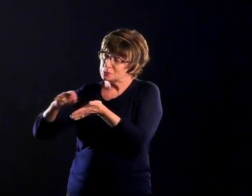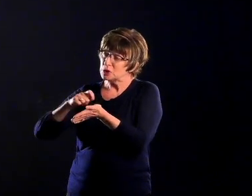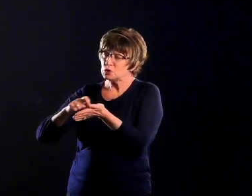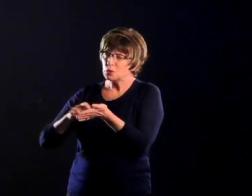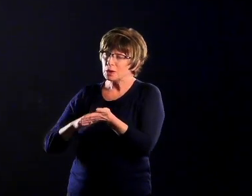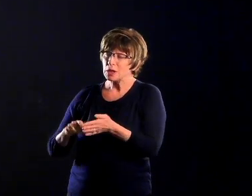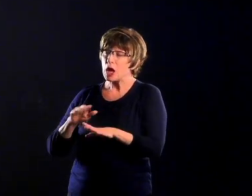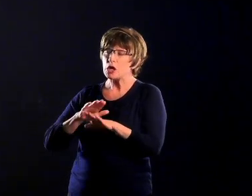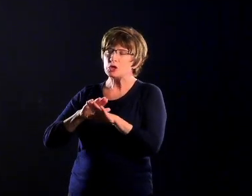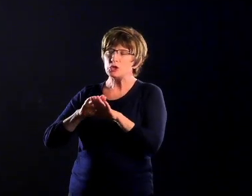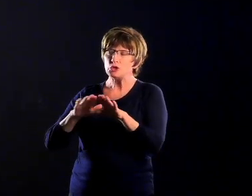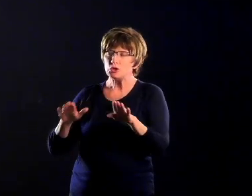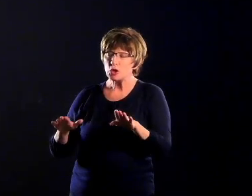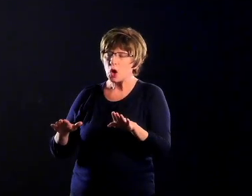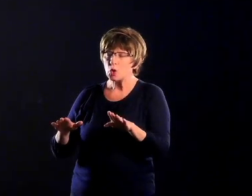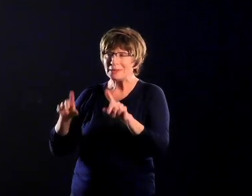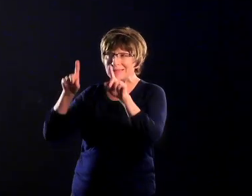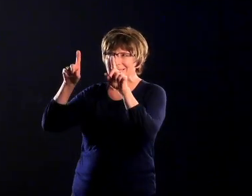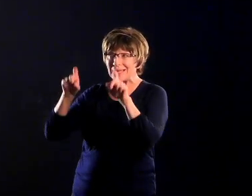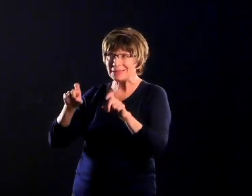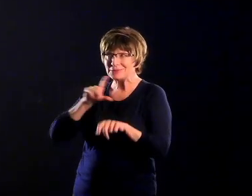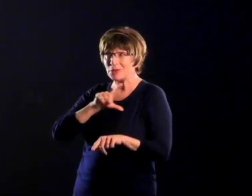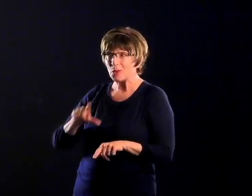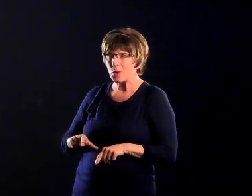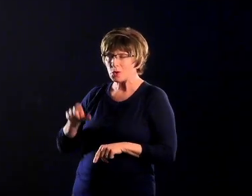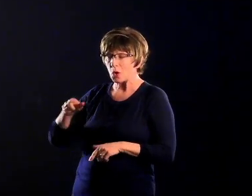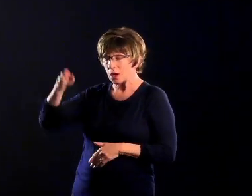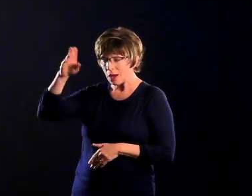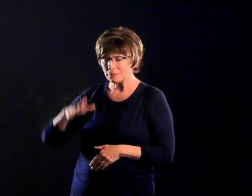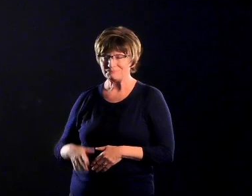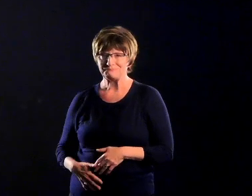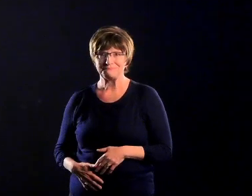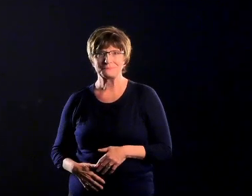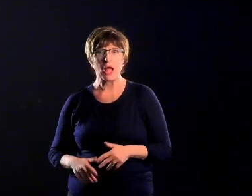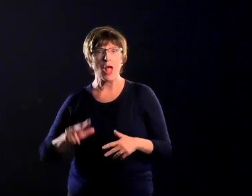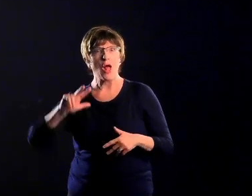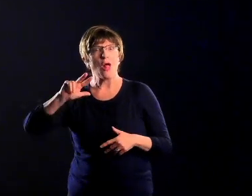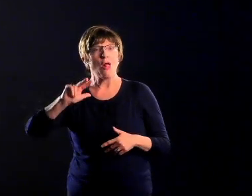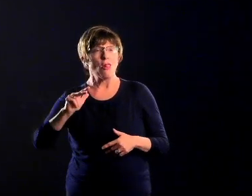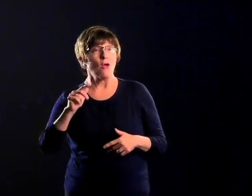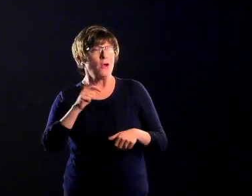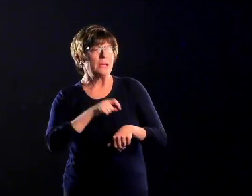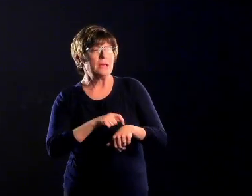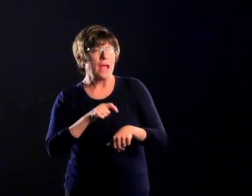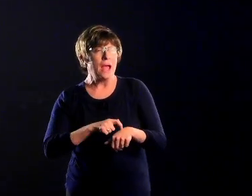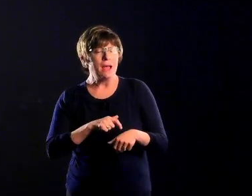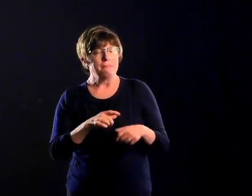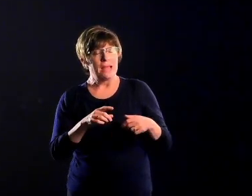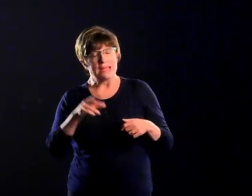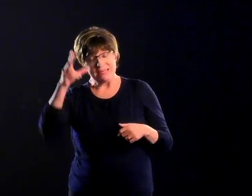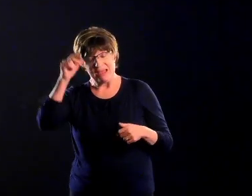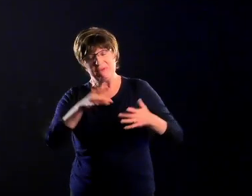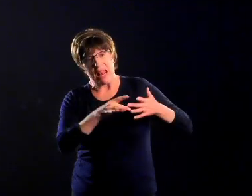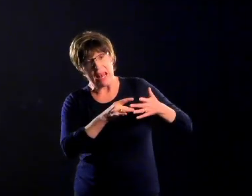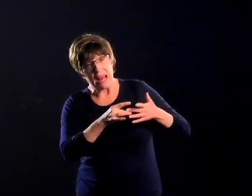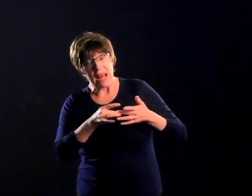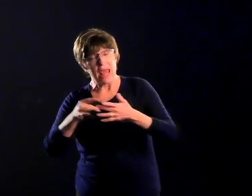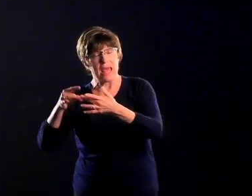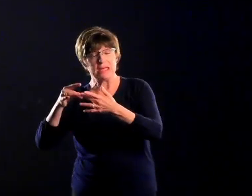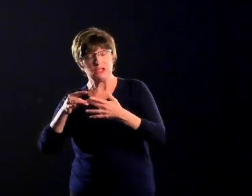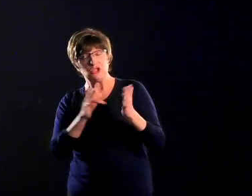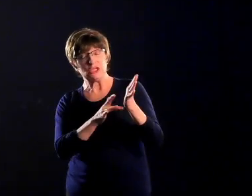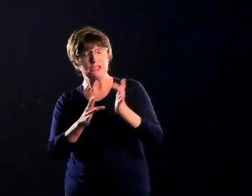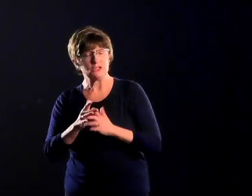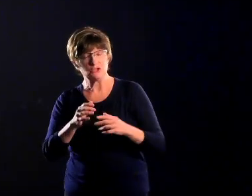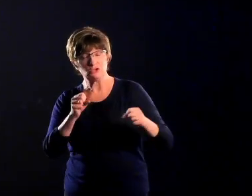the Lord your God to the test. Again, the devil took him to a very high mountain and showed him all the kingdoms